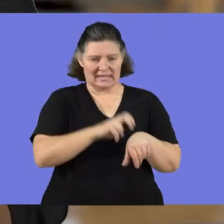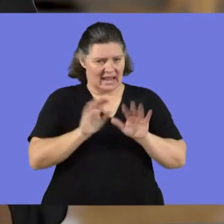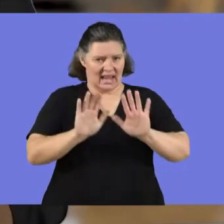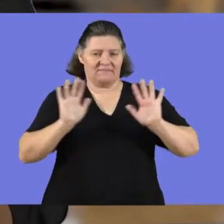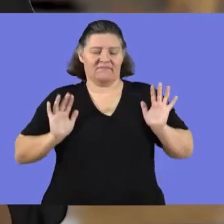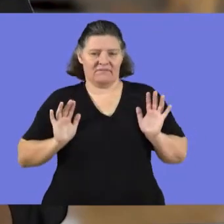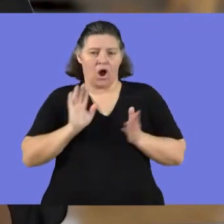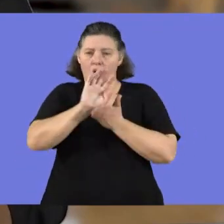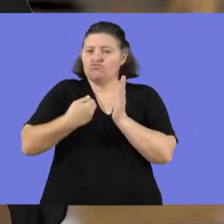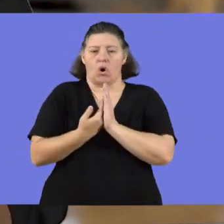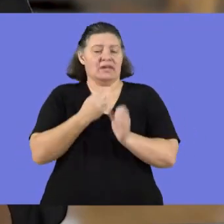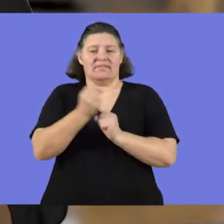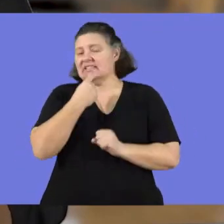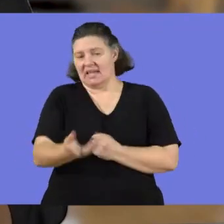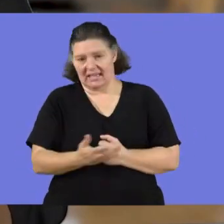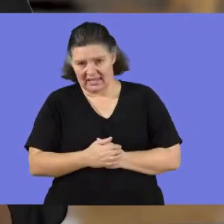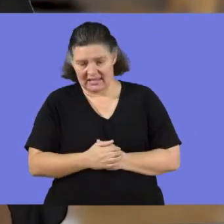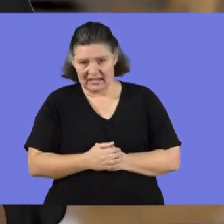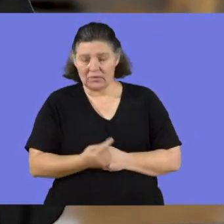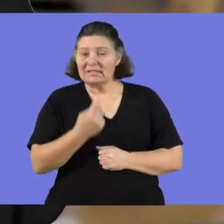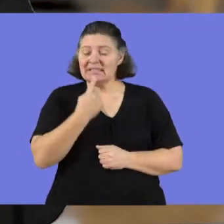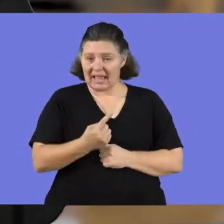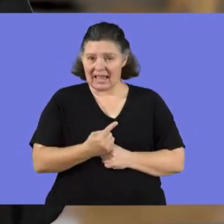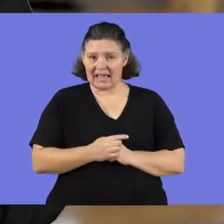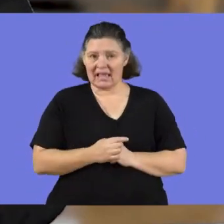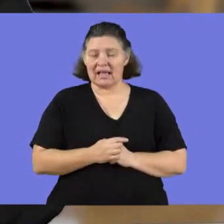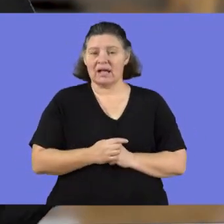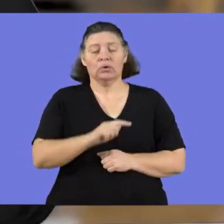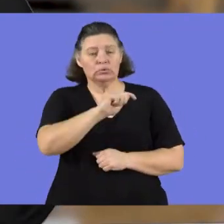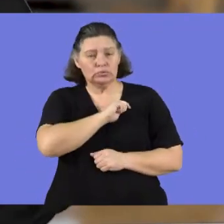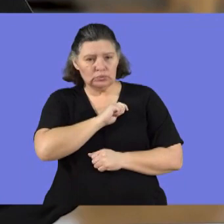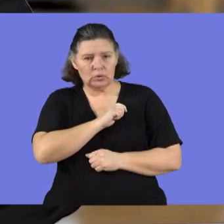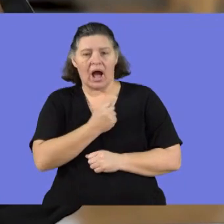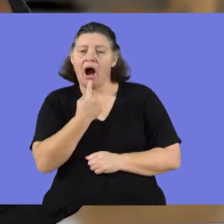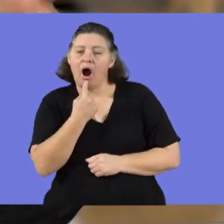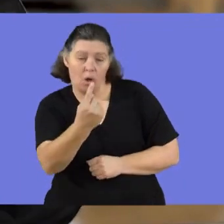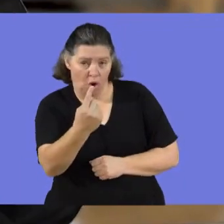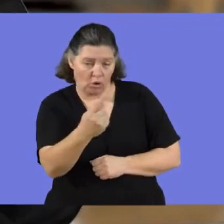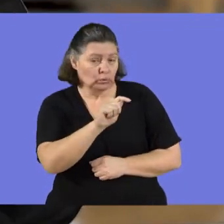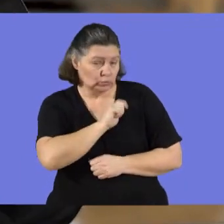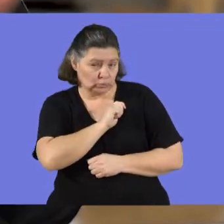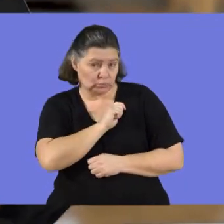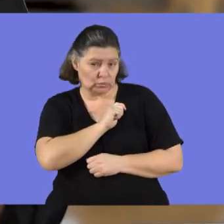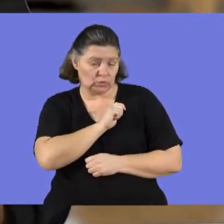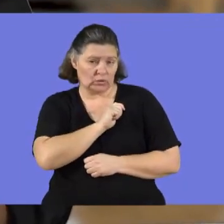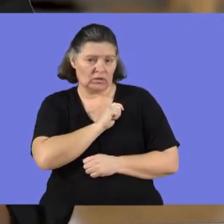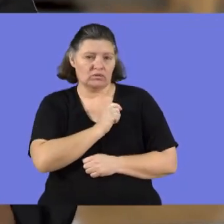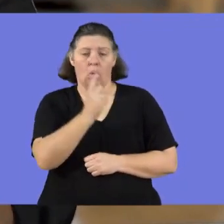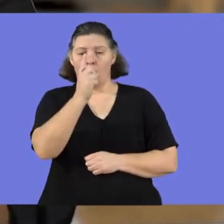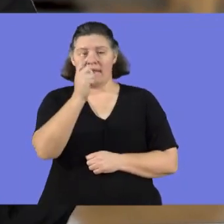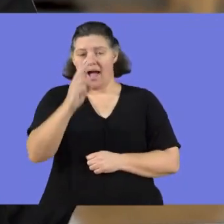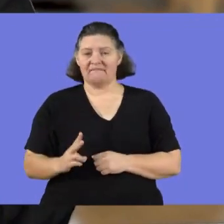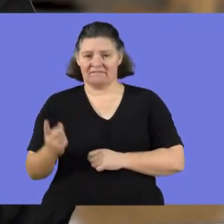leave it as it is. We are not rounding up now. We are saying we need the actual duration. Remember